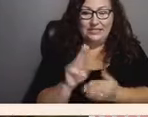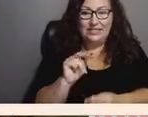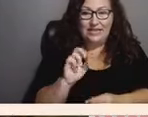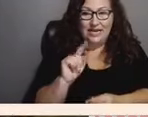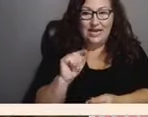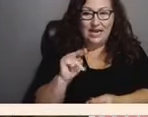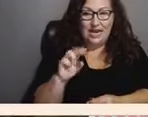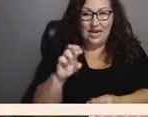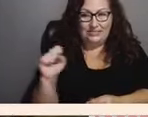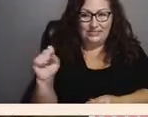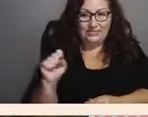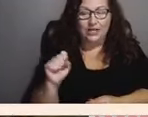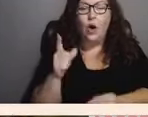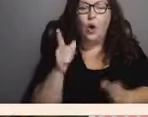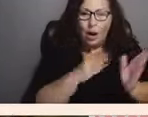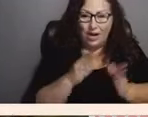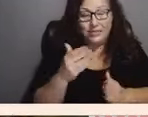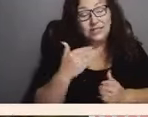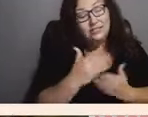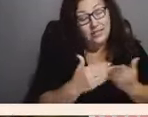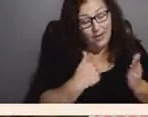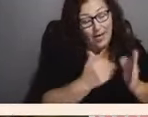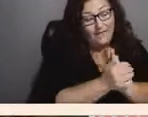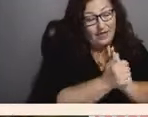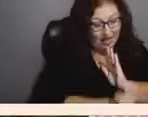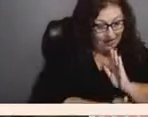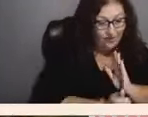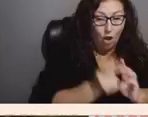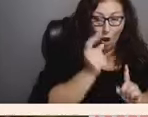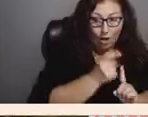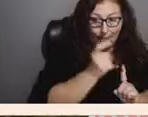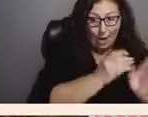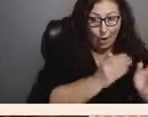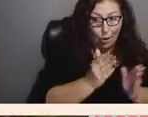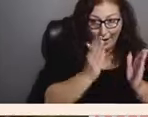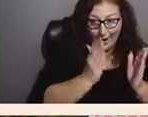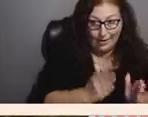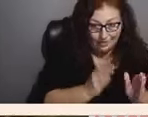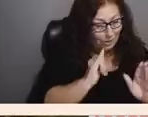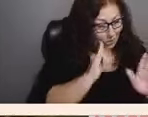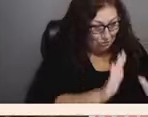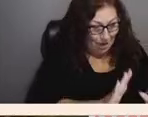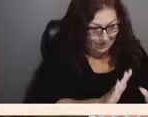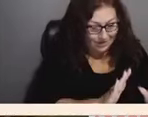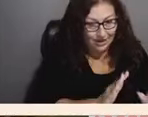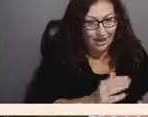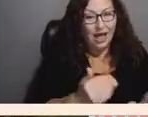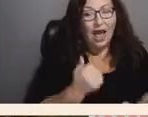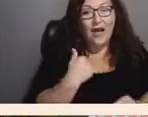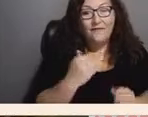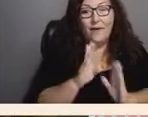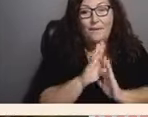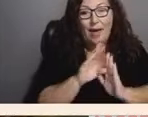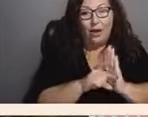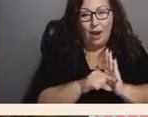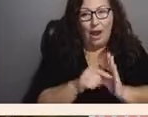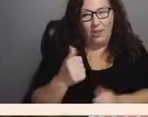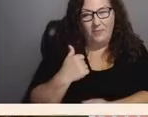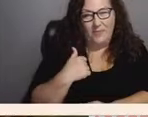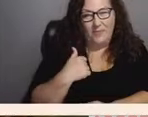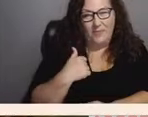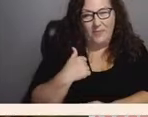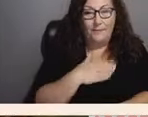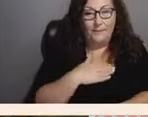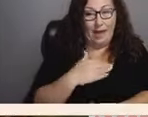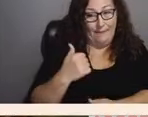organizing. Some have a gift, automatic organizer, which is great. I have a background in the military, so my military